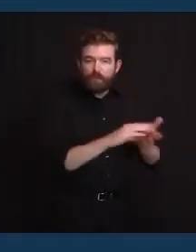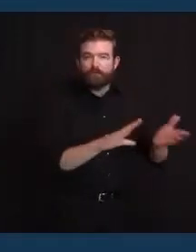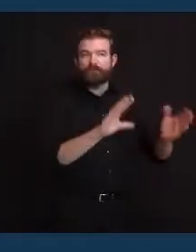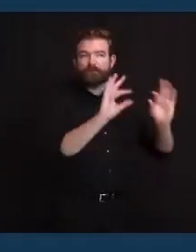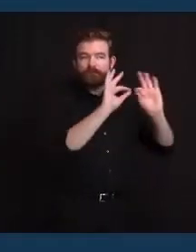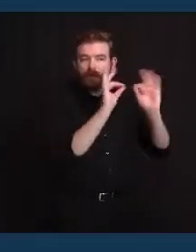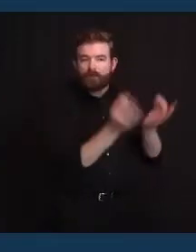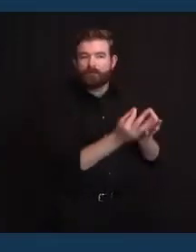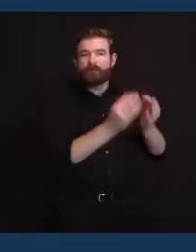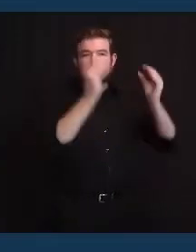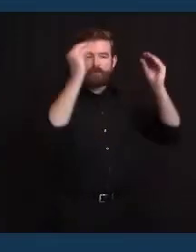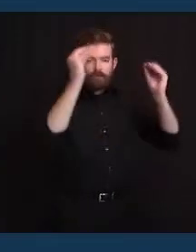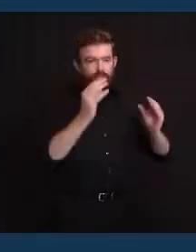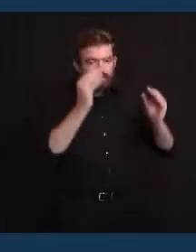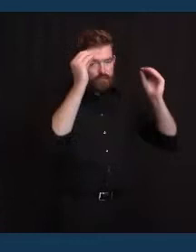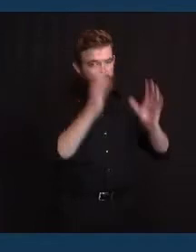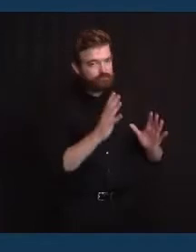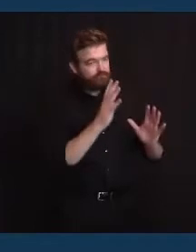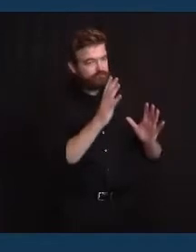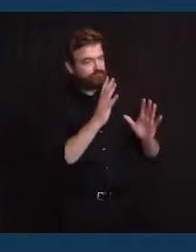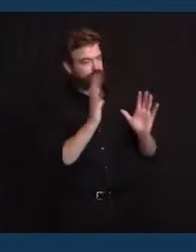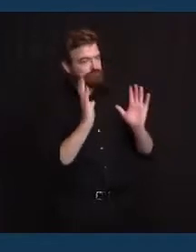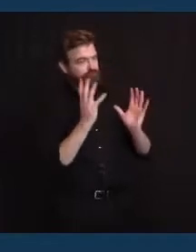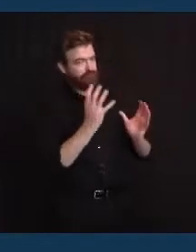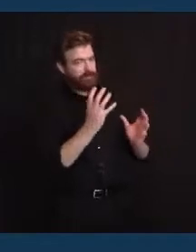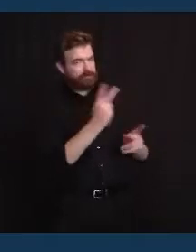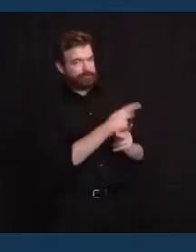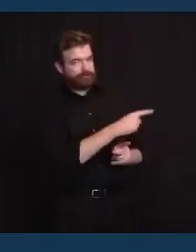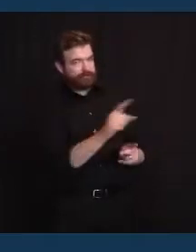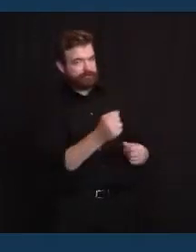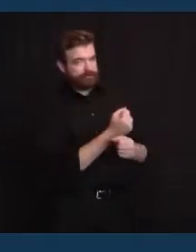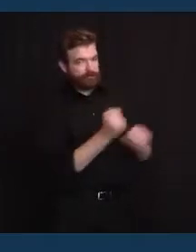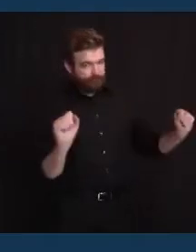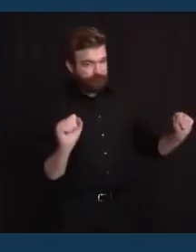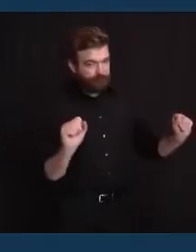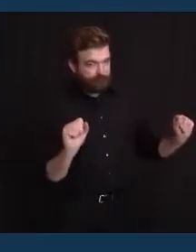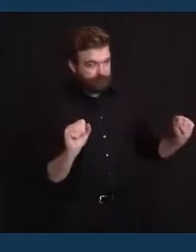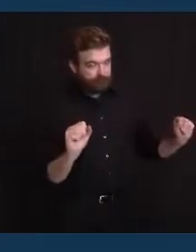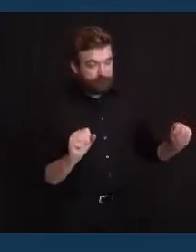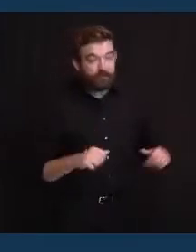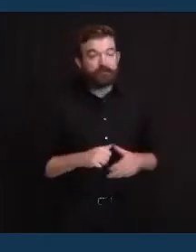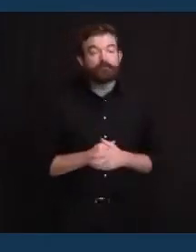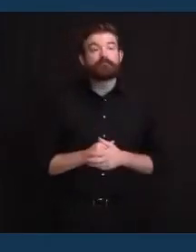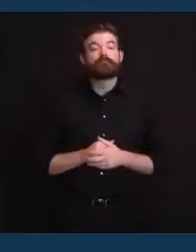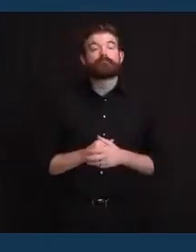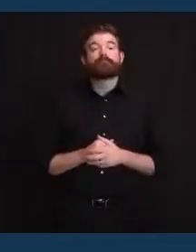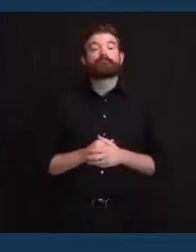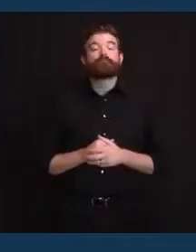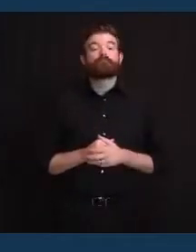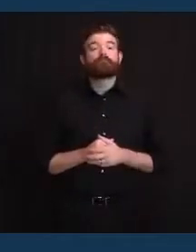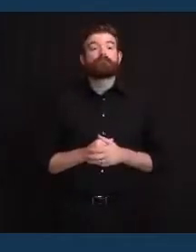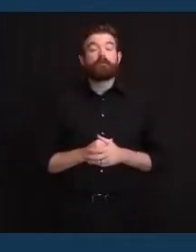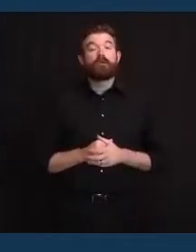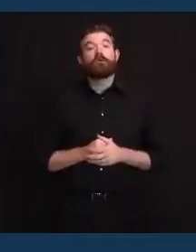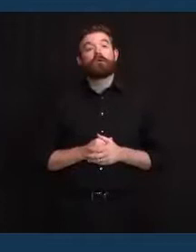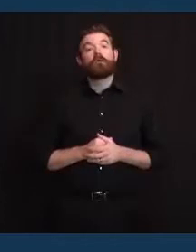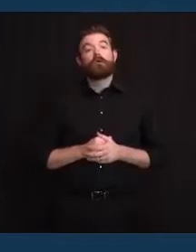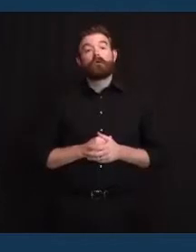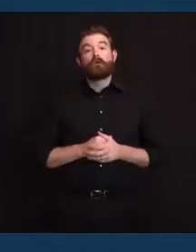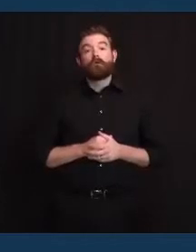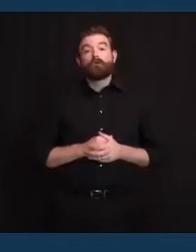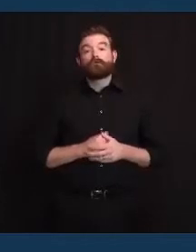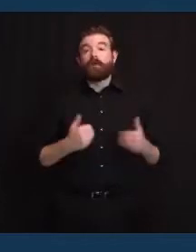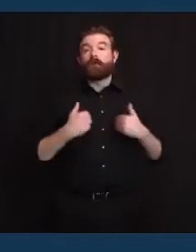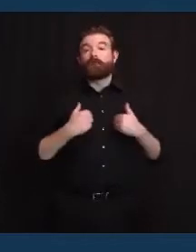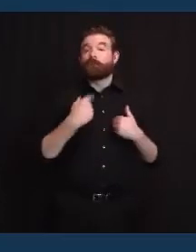one-size-fits-all approach that we could possibly take. Our state has 577 public school districts, not